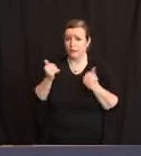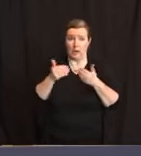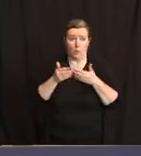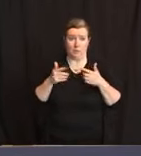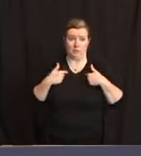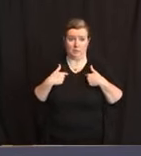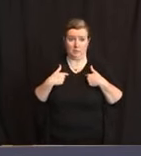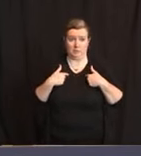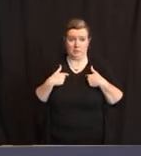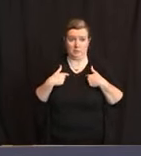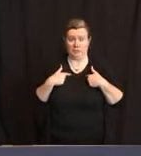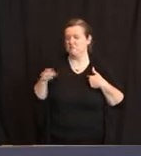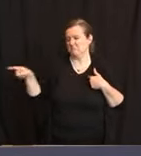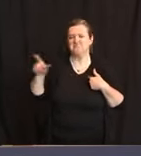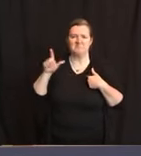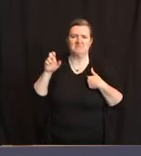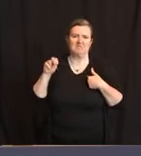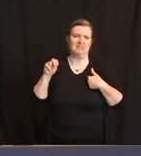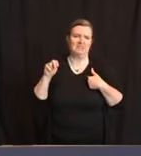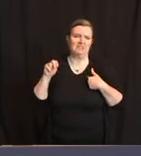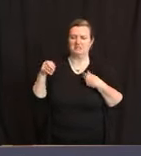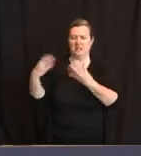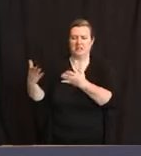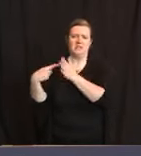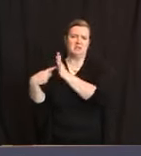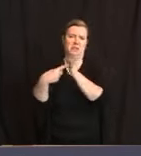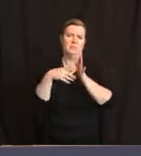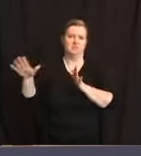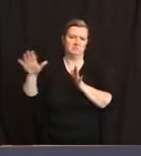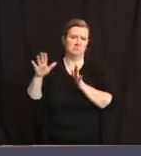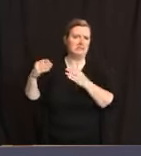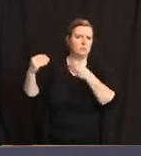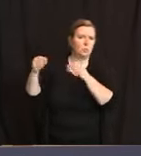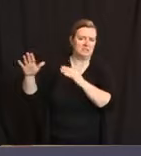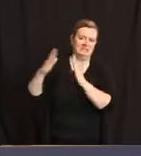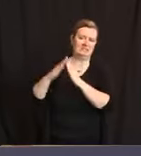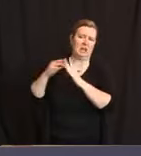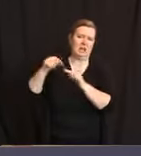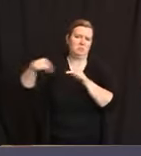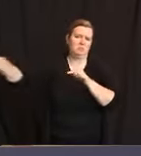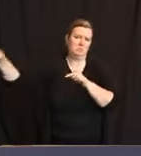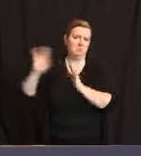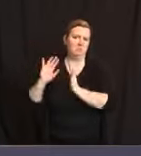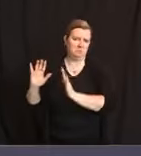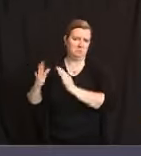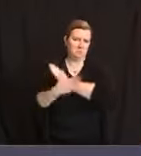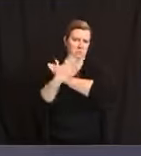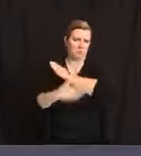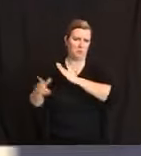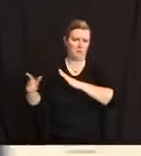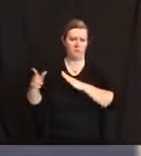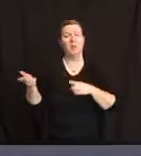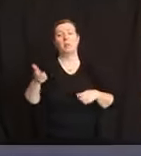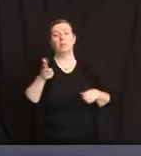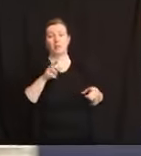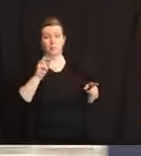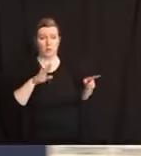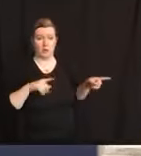and he'll have very good examples of some of the shops in his community. Then we're going to go to Rob, and then we're going to take this out. Len. Thank you,